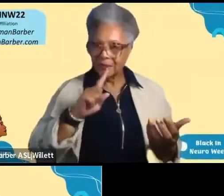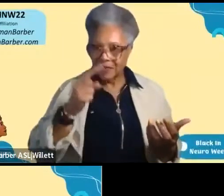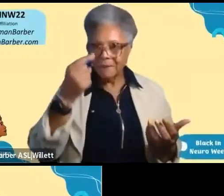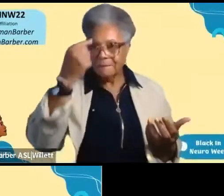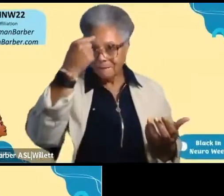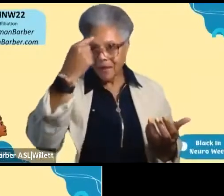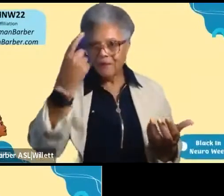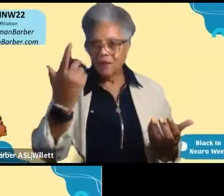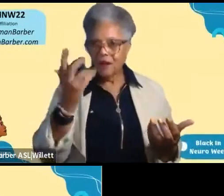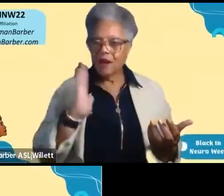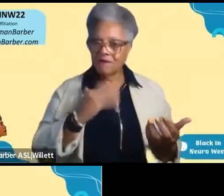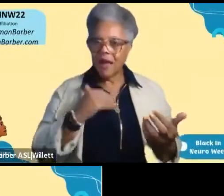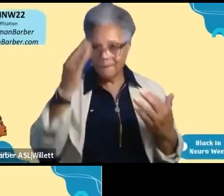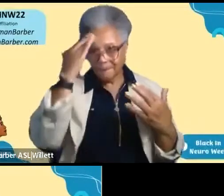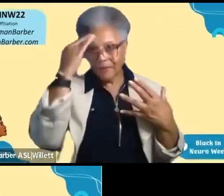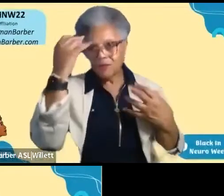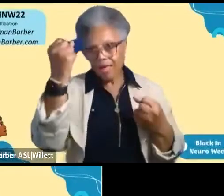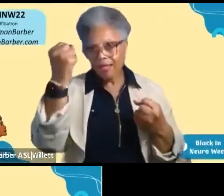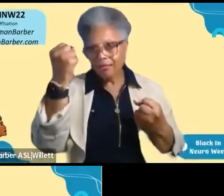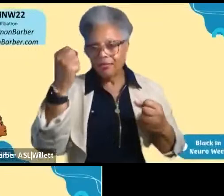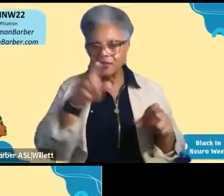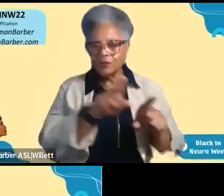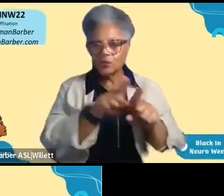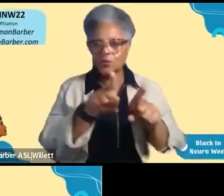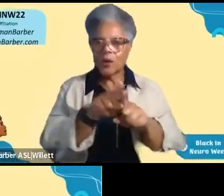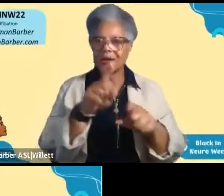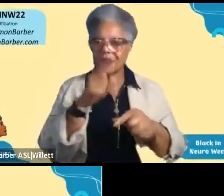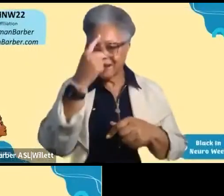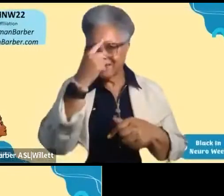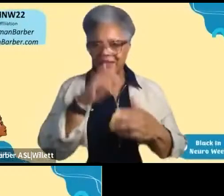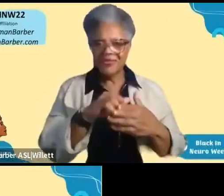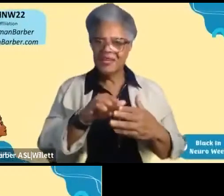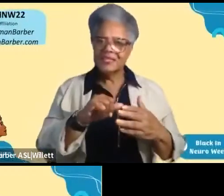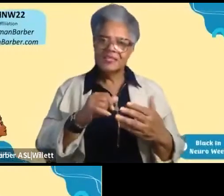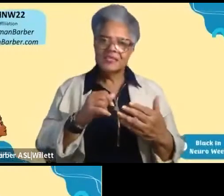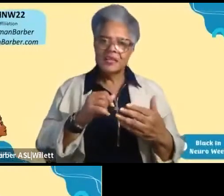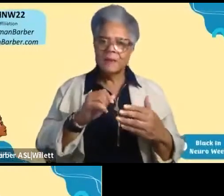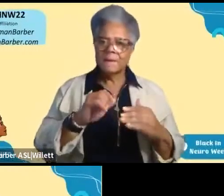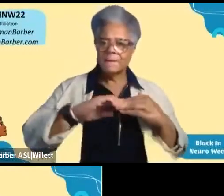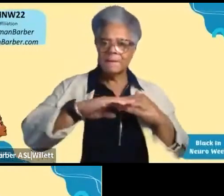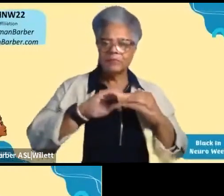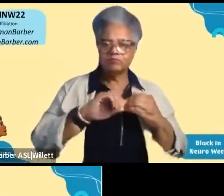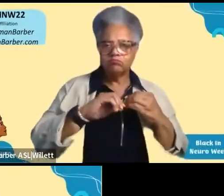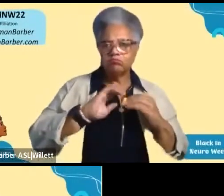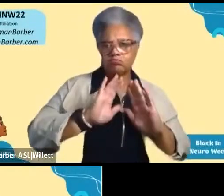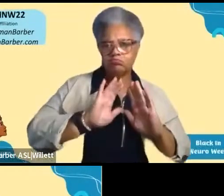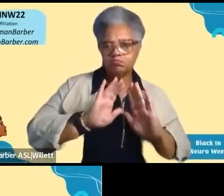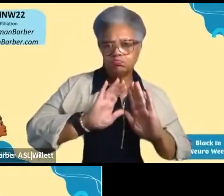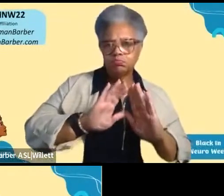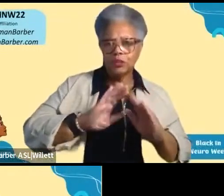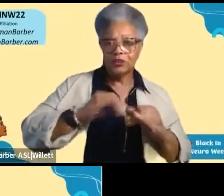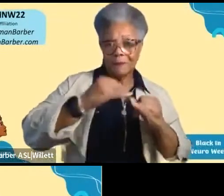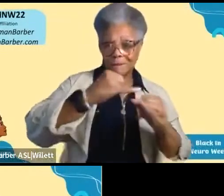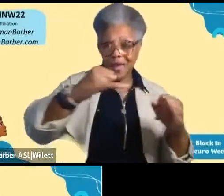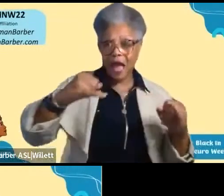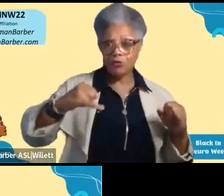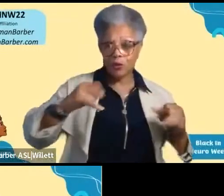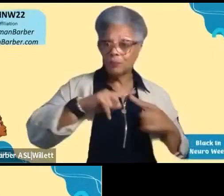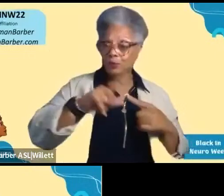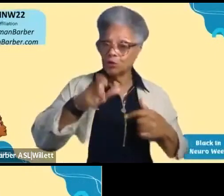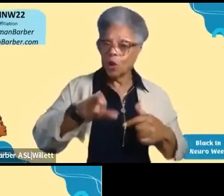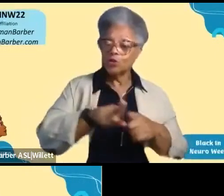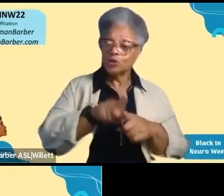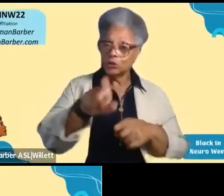of our mental health as well. And I think, you know, there's pushing boundaries, but you also need to know when